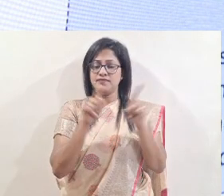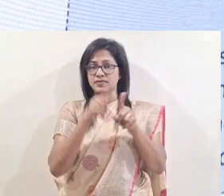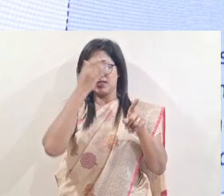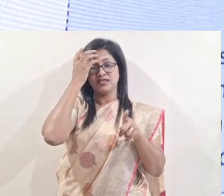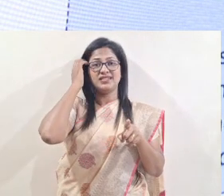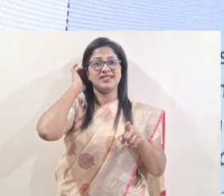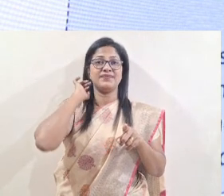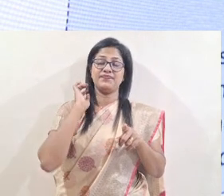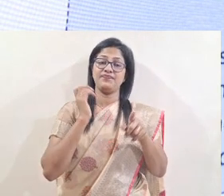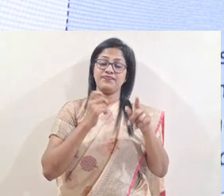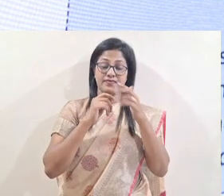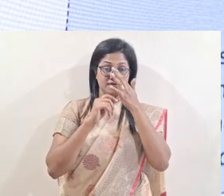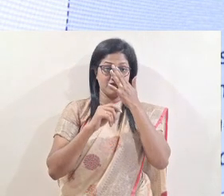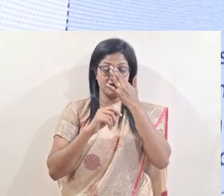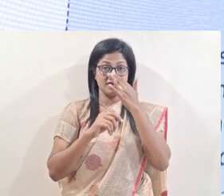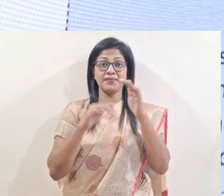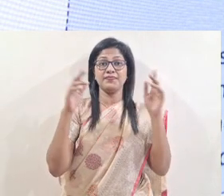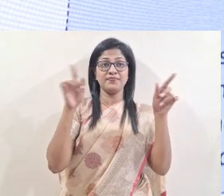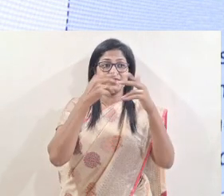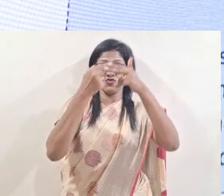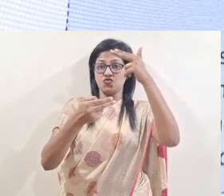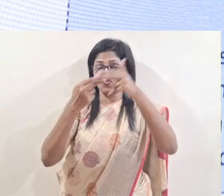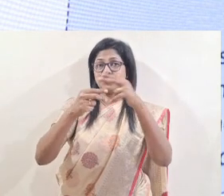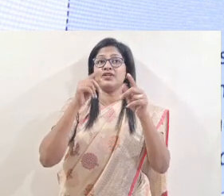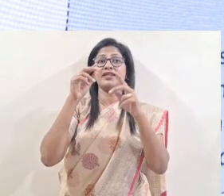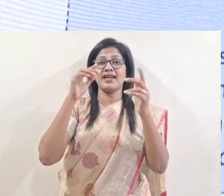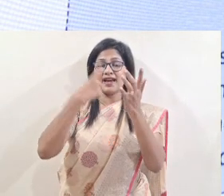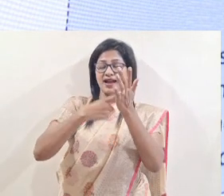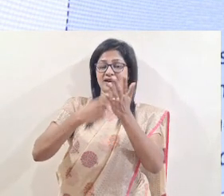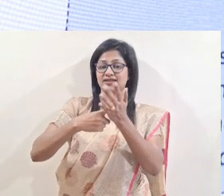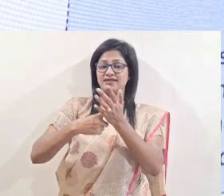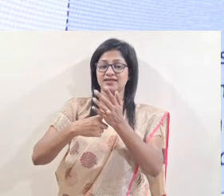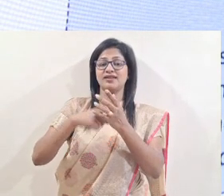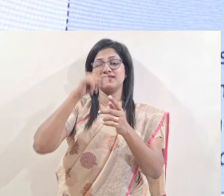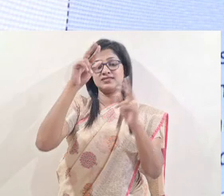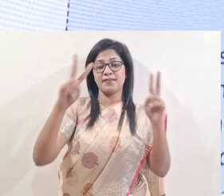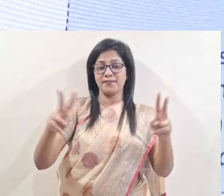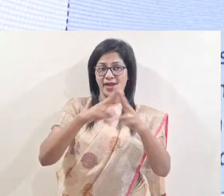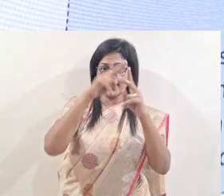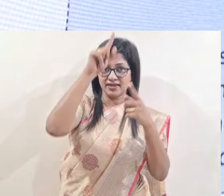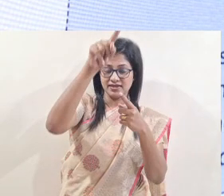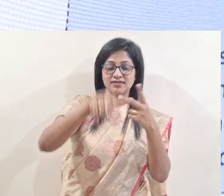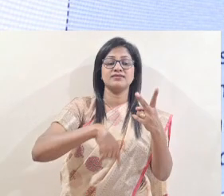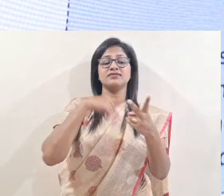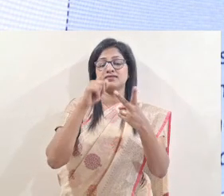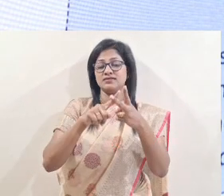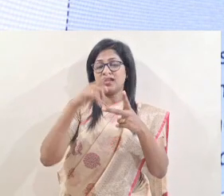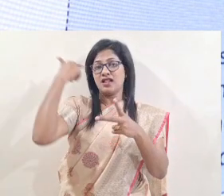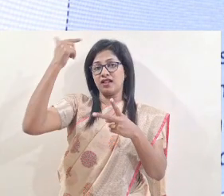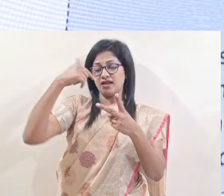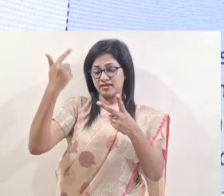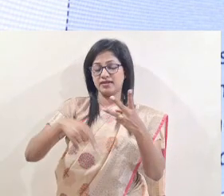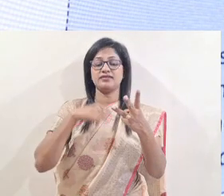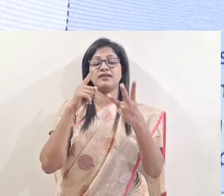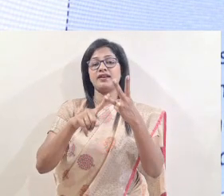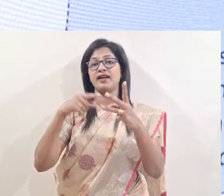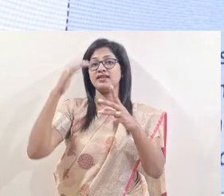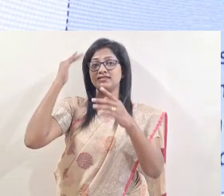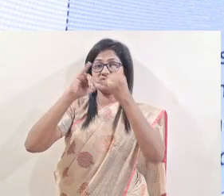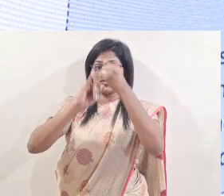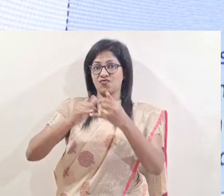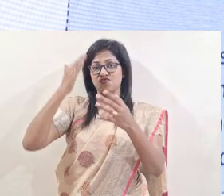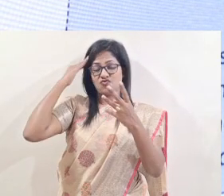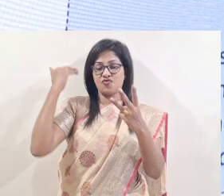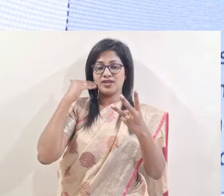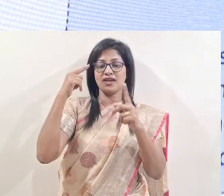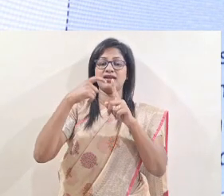RER in Paris, the second example is of Cross Rail in London, and thirdly, the KTX in South Korea. And now, these studies have